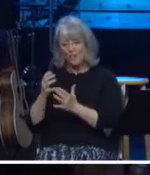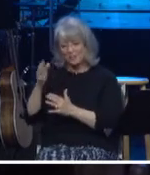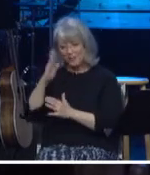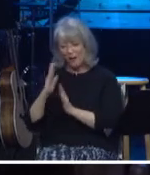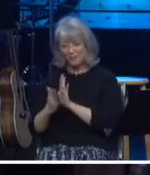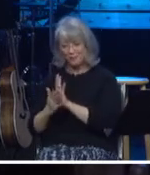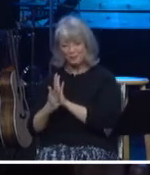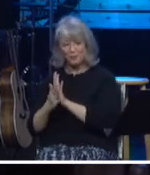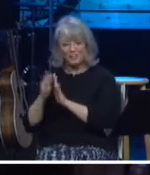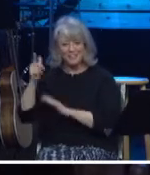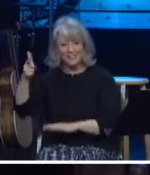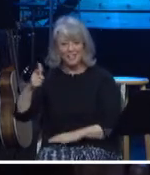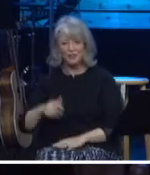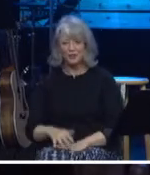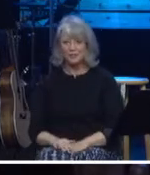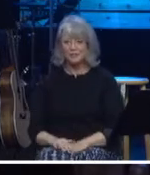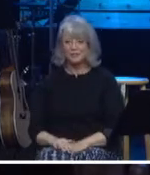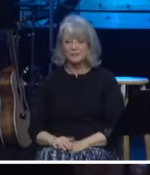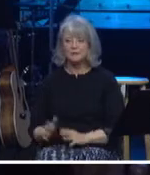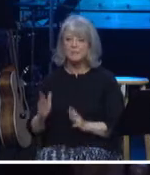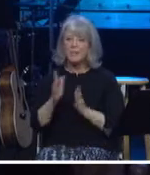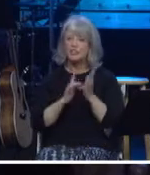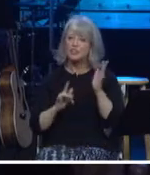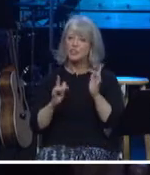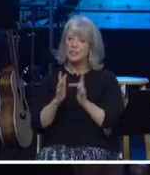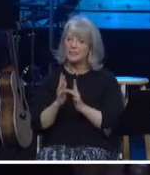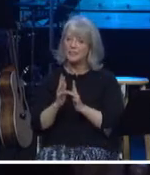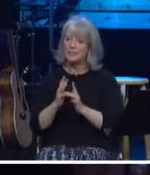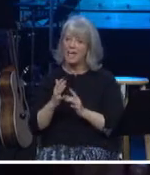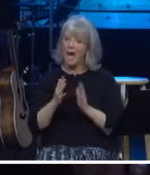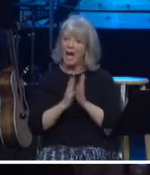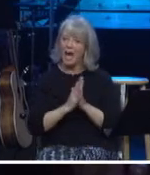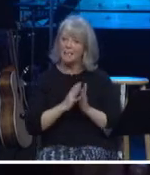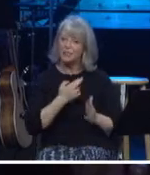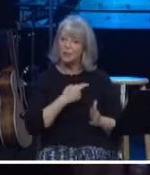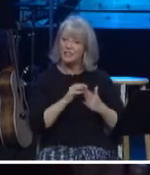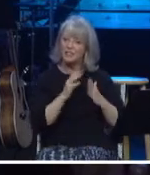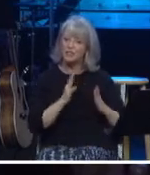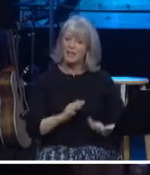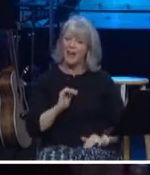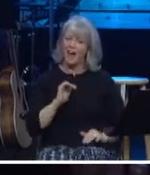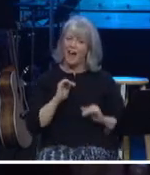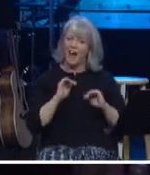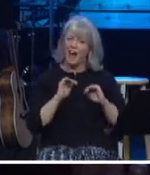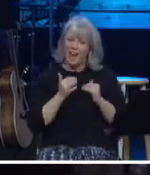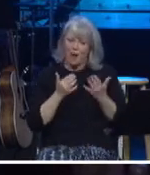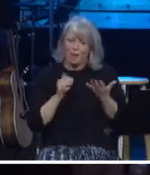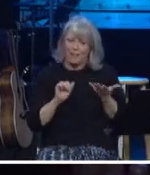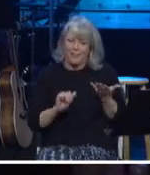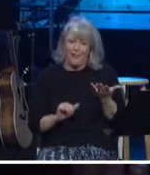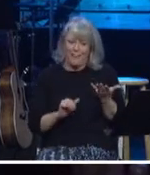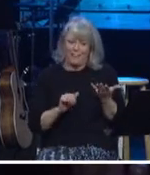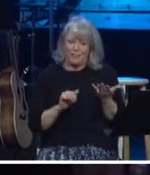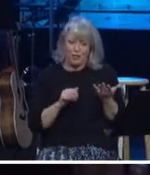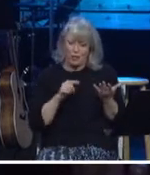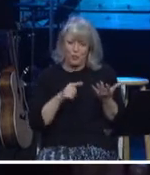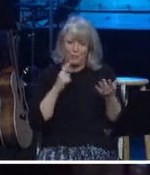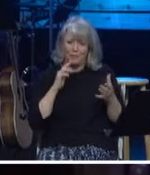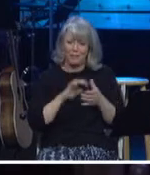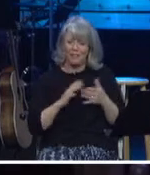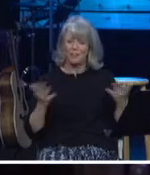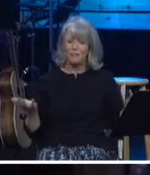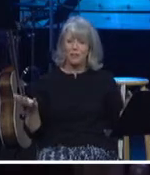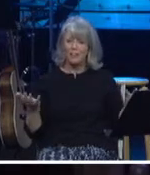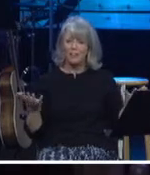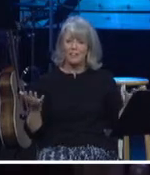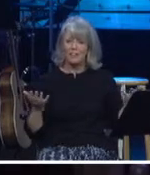And so Jesus, with those two people in mind, asks the question, how can you believe? How?